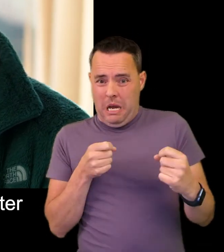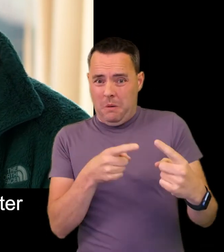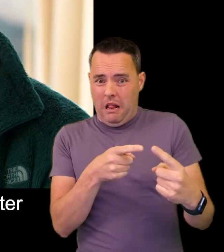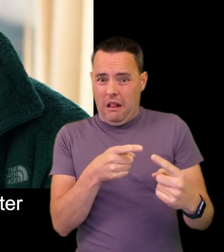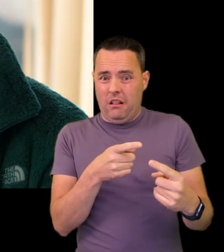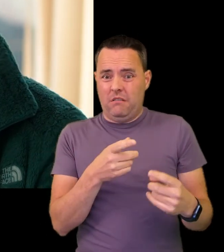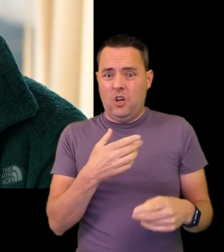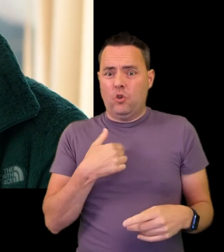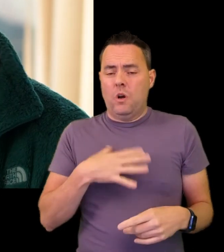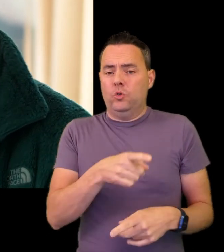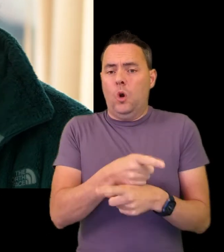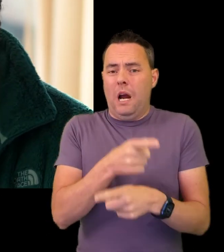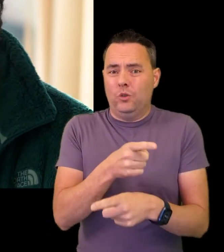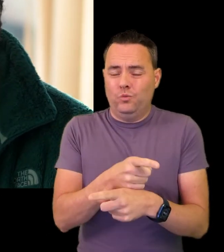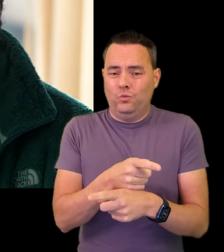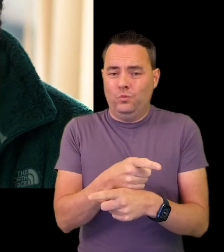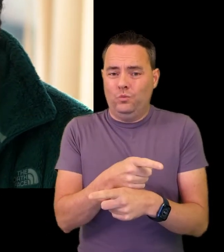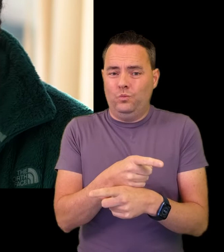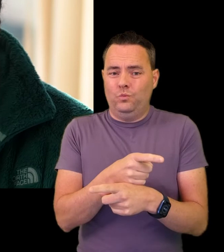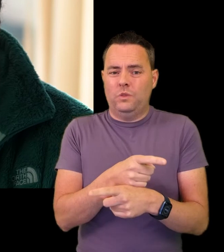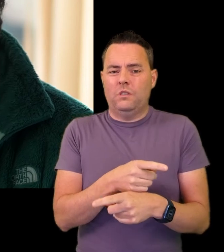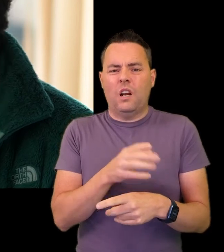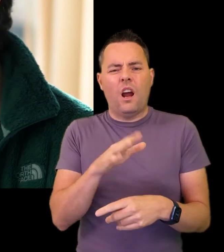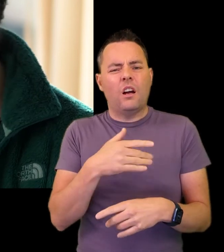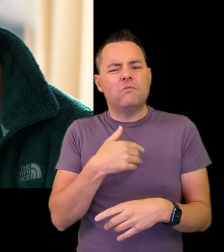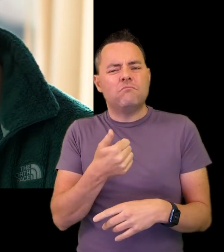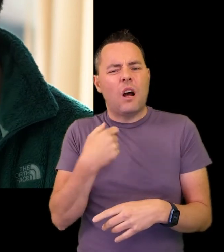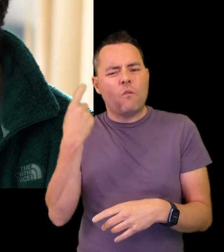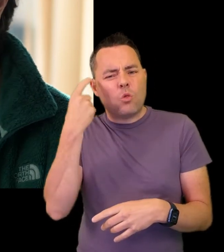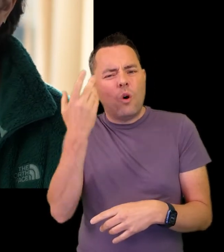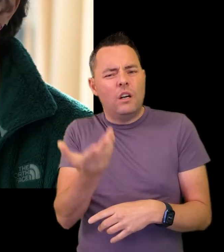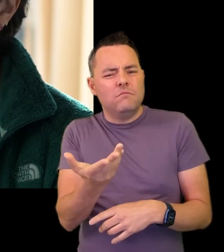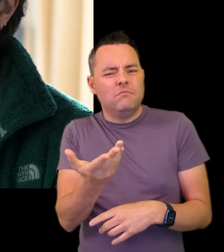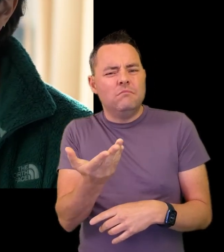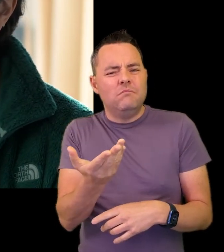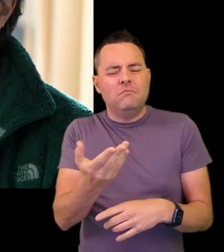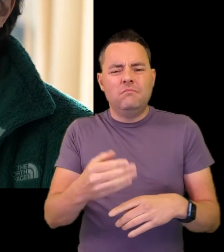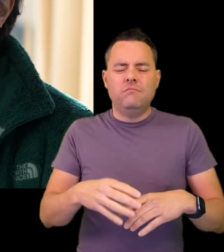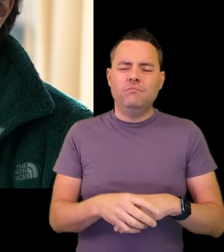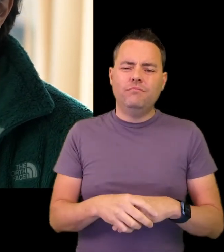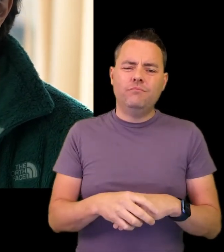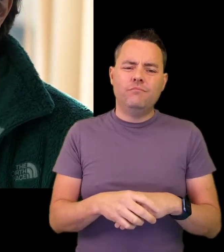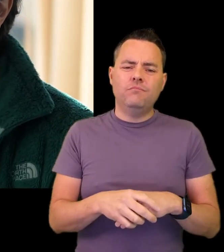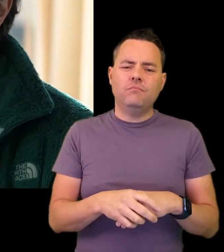email footer if I didn't want to talk about it. He said, well, yeah, I thought that, but